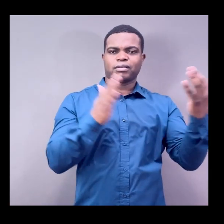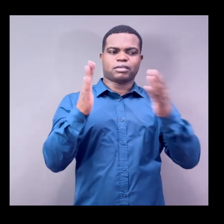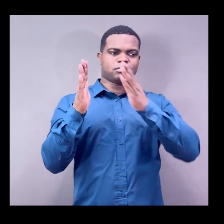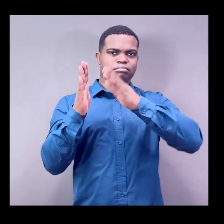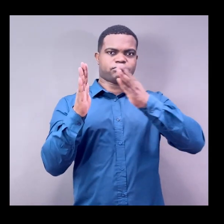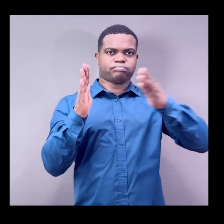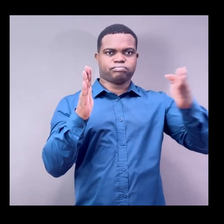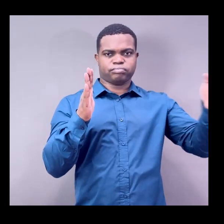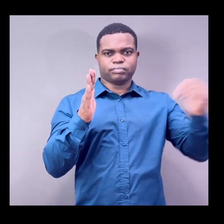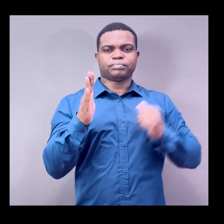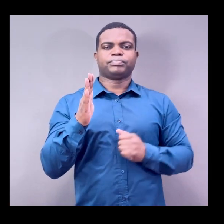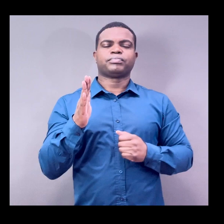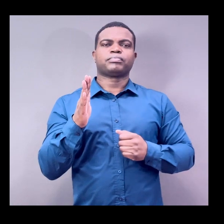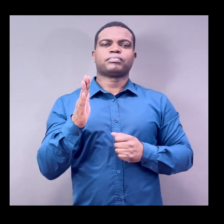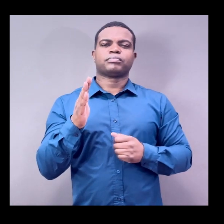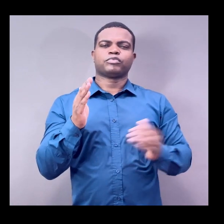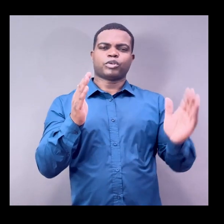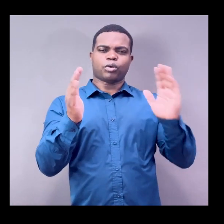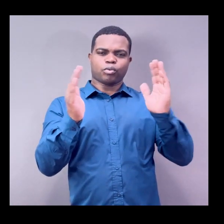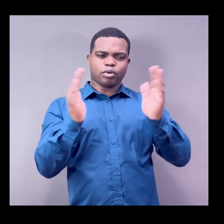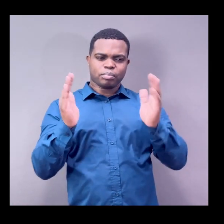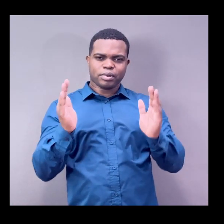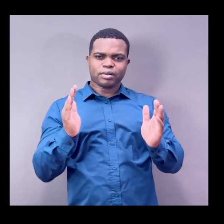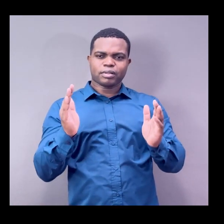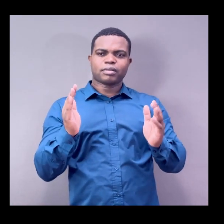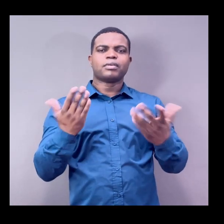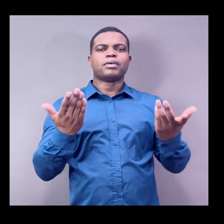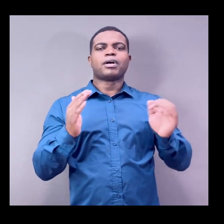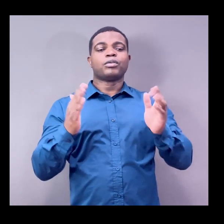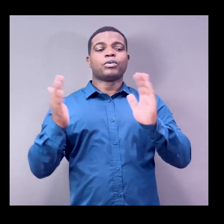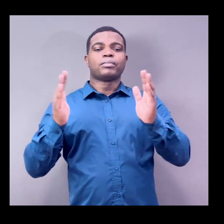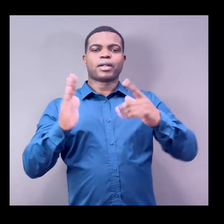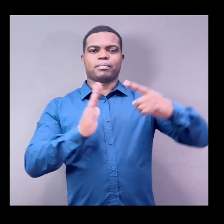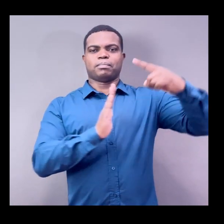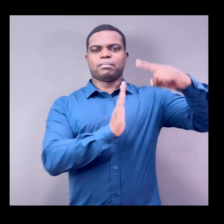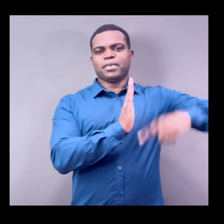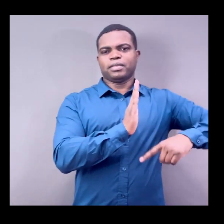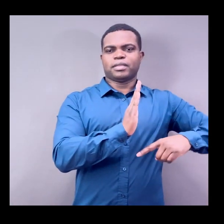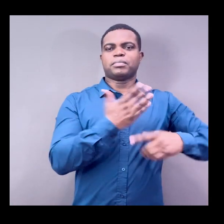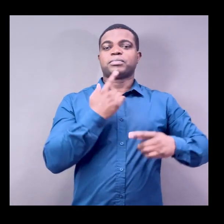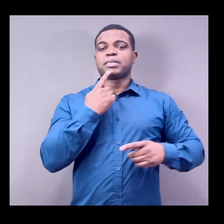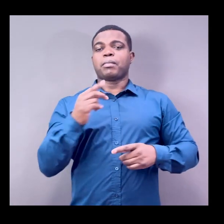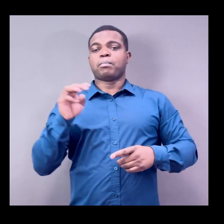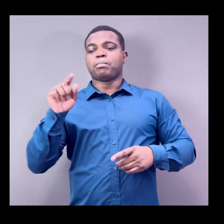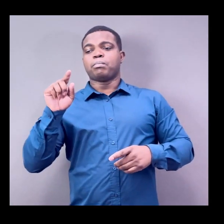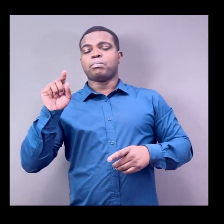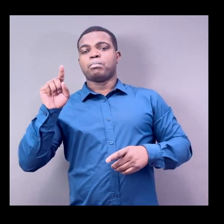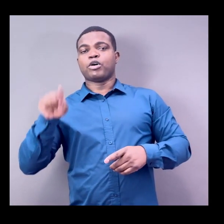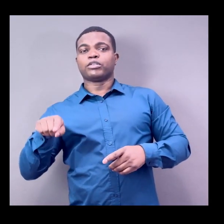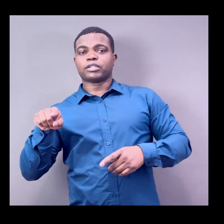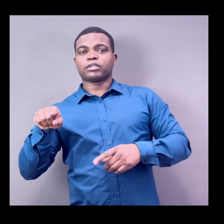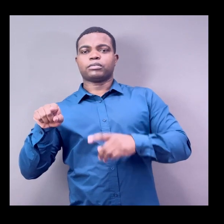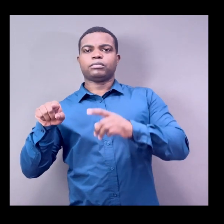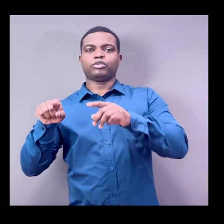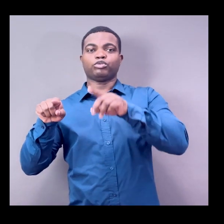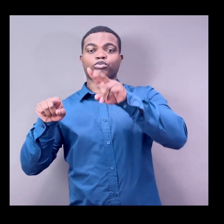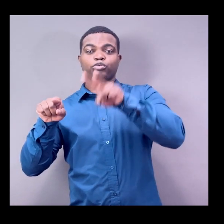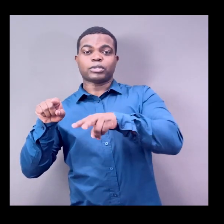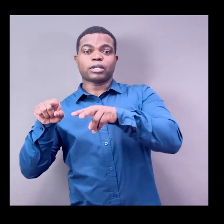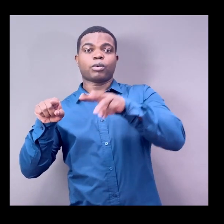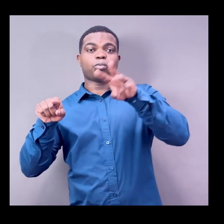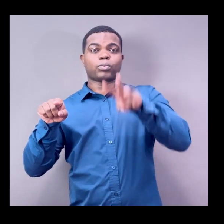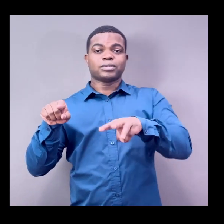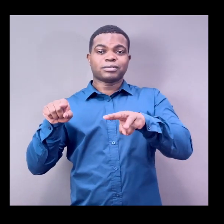So if you compare it with the monthly, you will see that monthly doesn't have the Monday, Tuesday, Wednesday because it